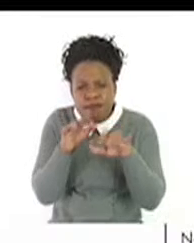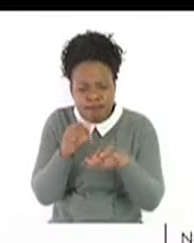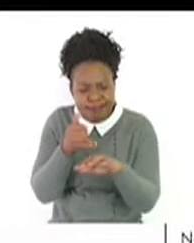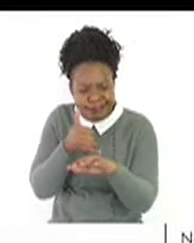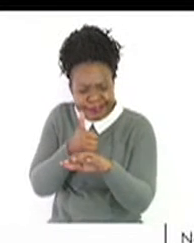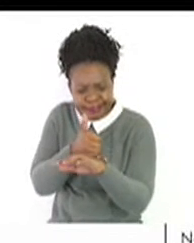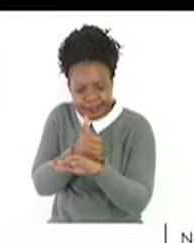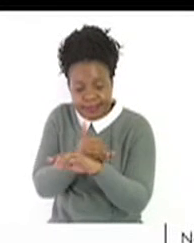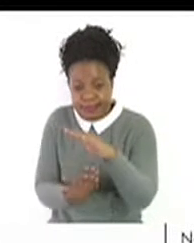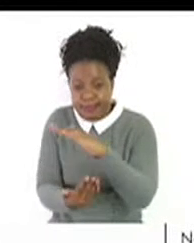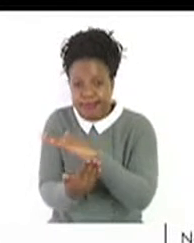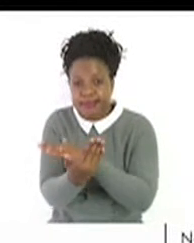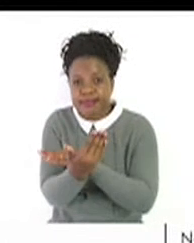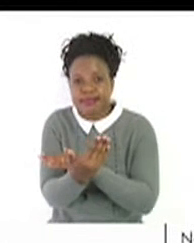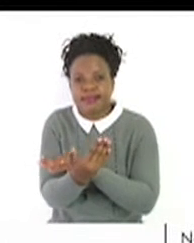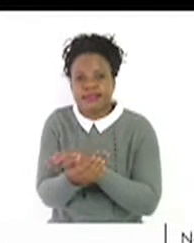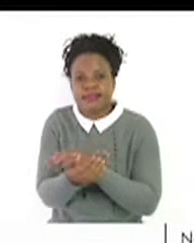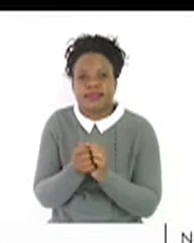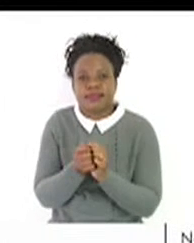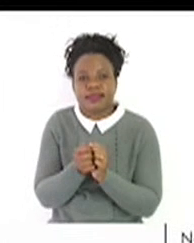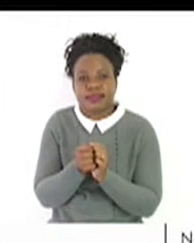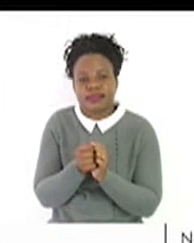mornings.